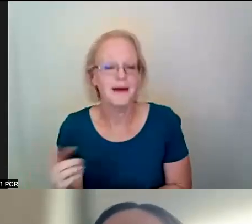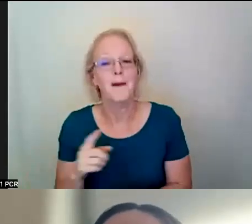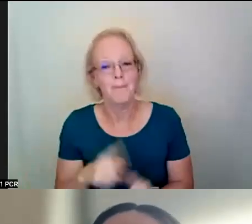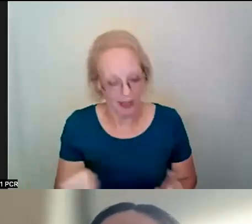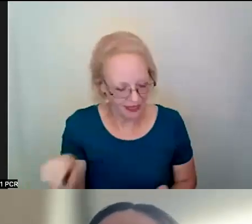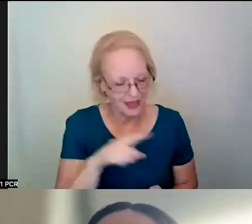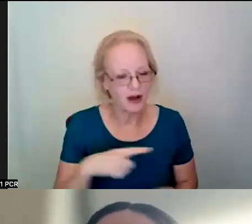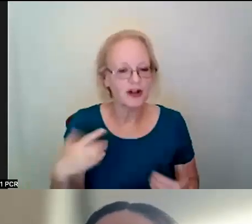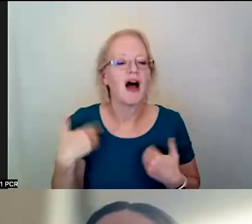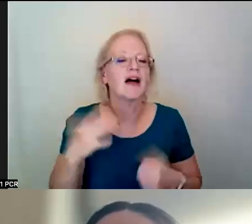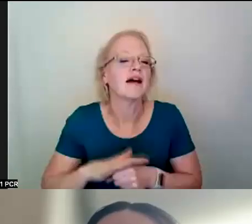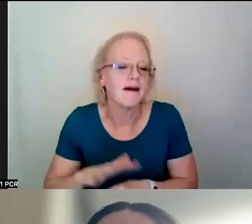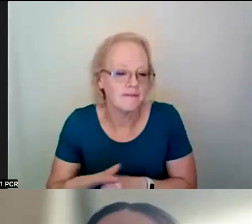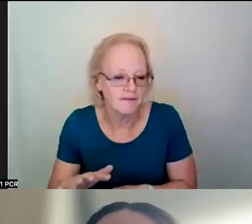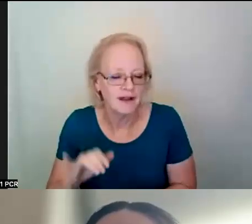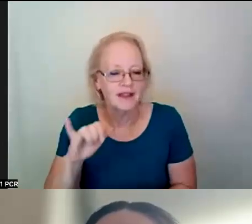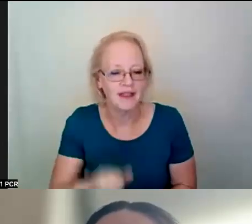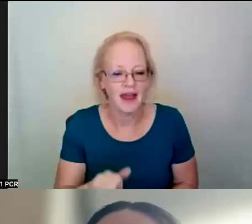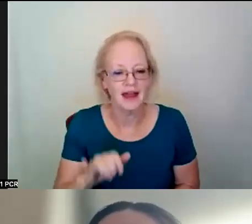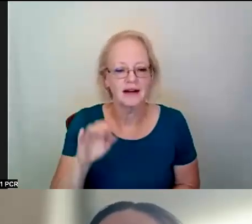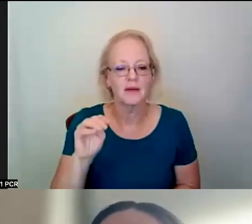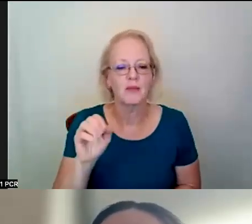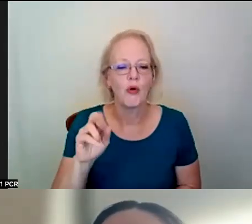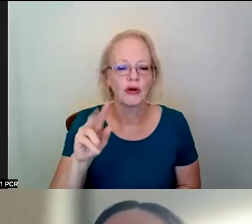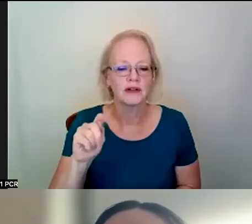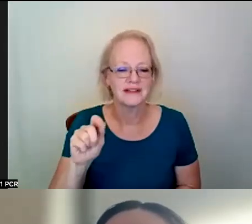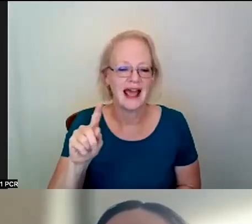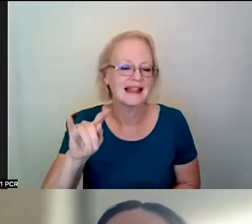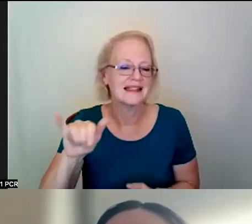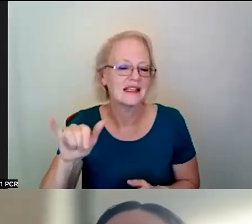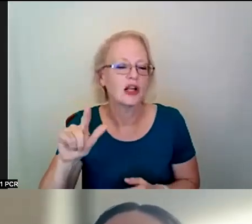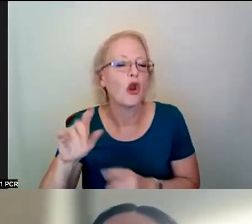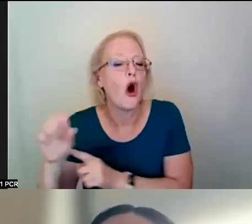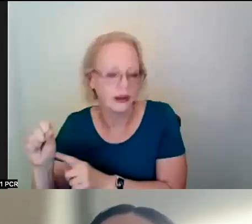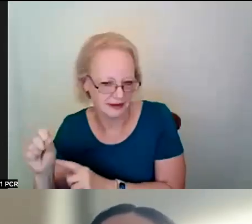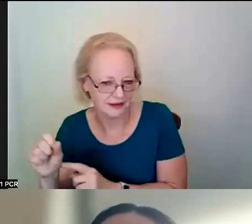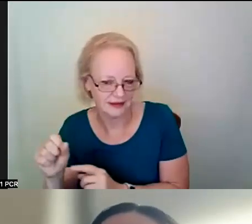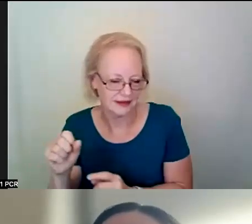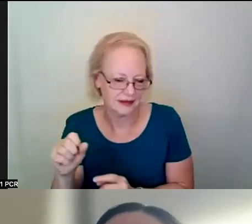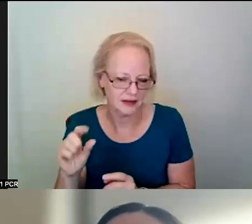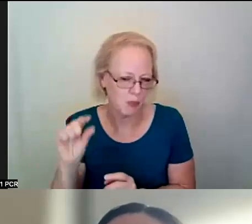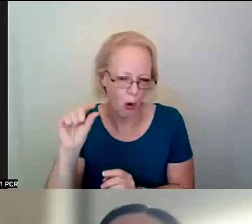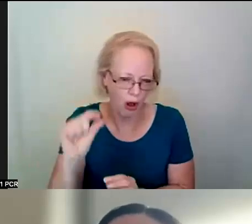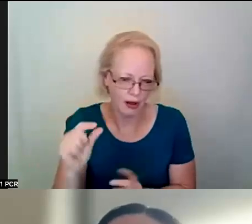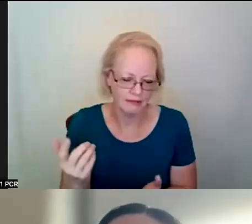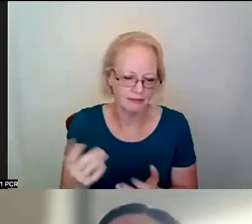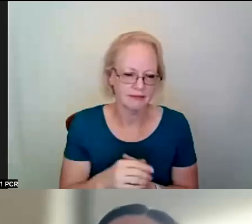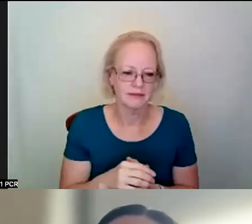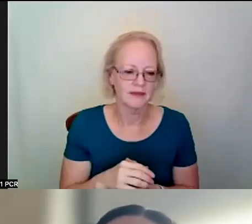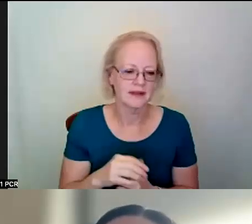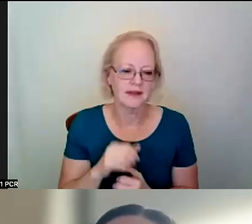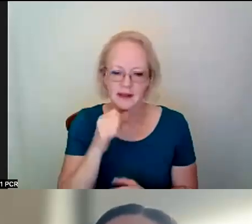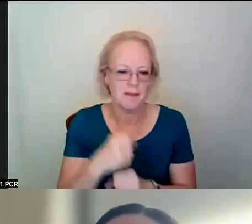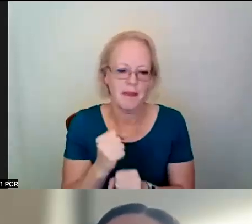the mortality loss, so to speak, was sufficiently small that it did not require a negative